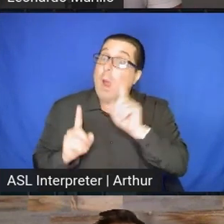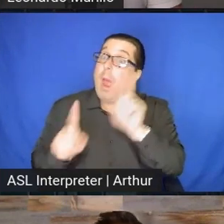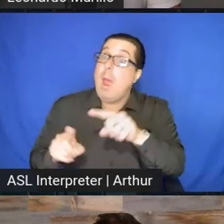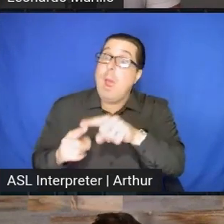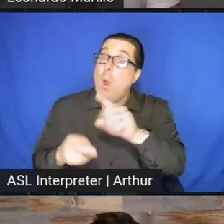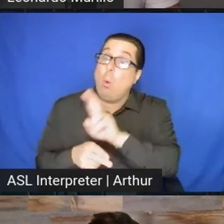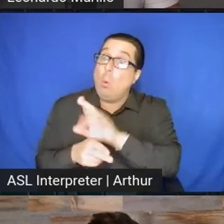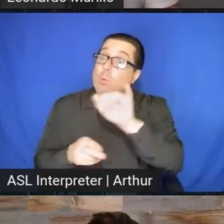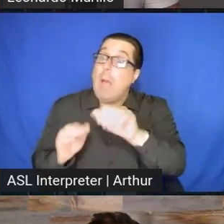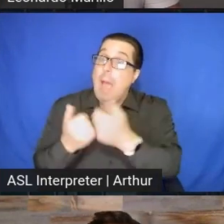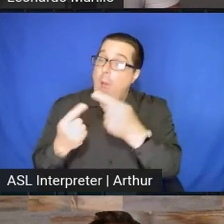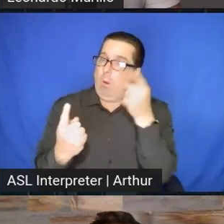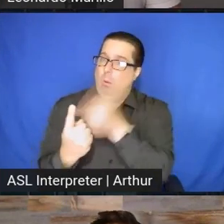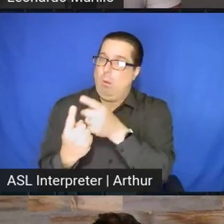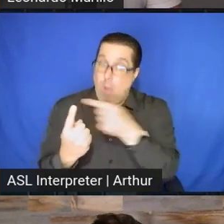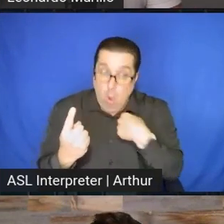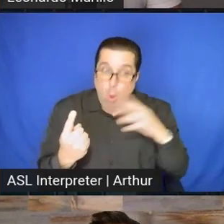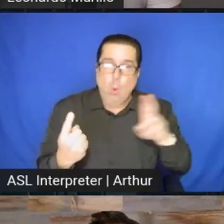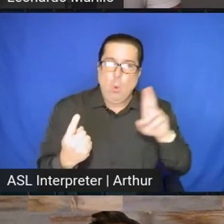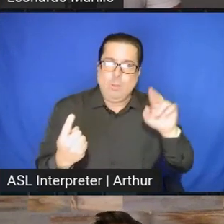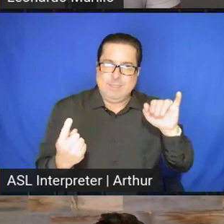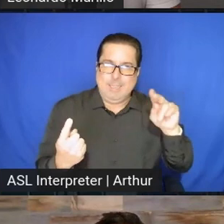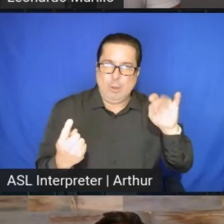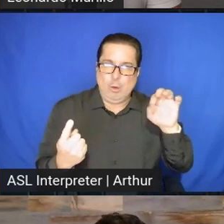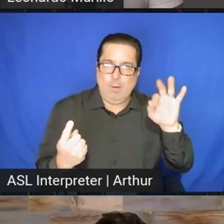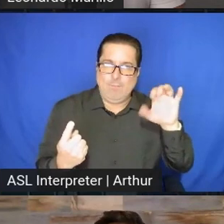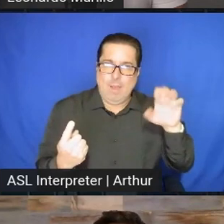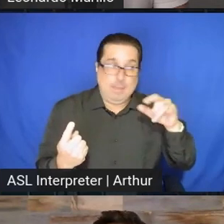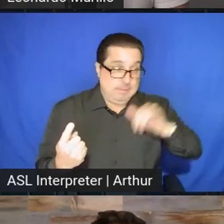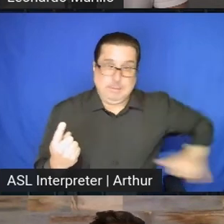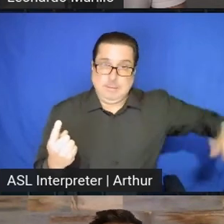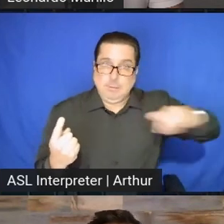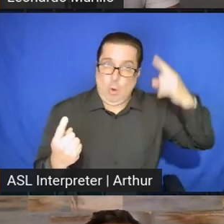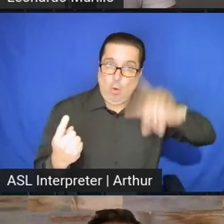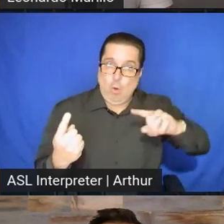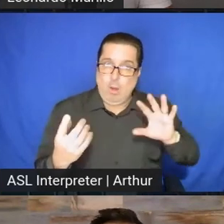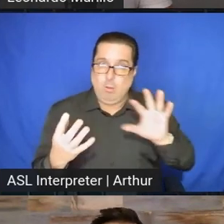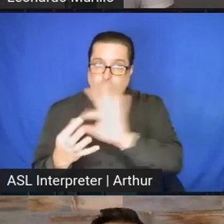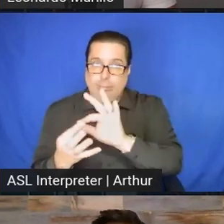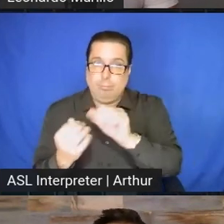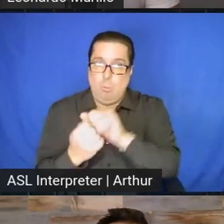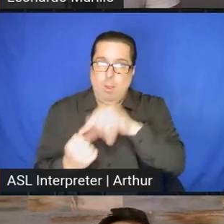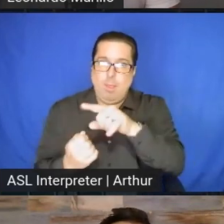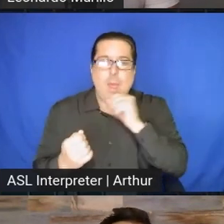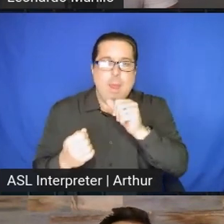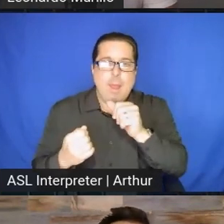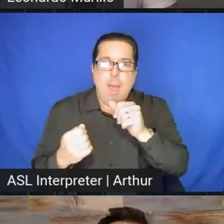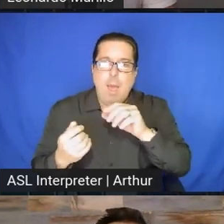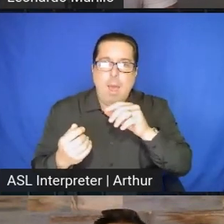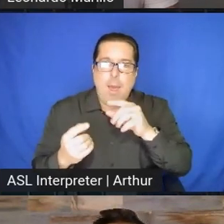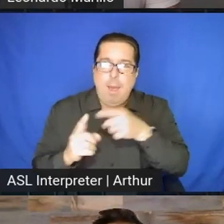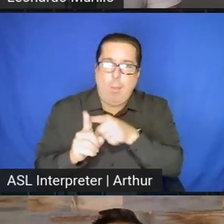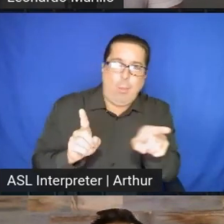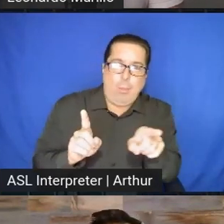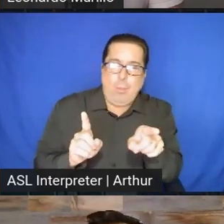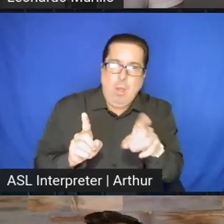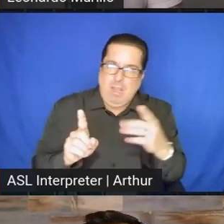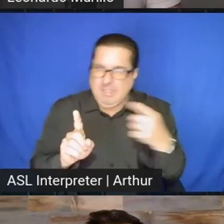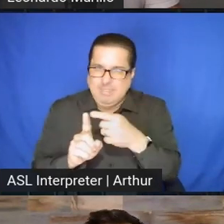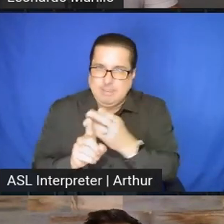it. And let's make an interface that everyone can agree on that can abstract some of those things, but also have additional details